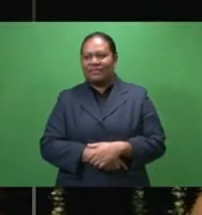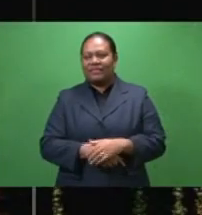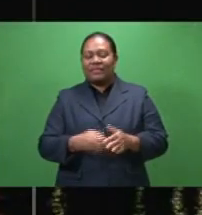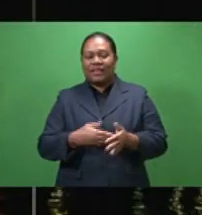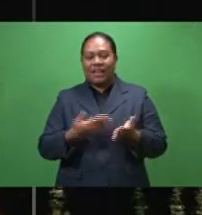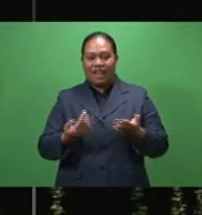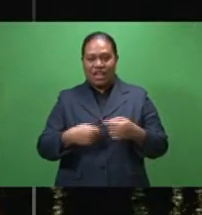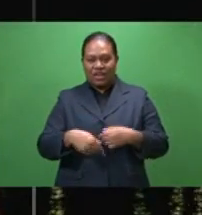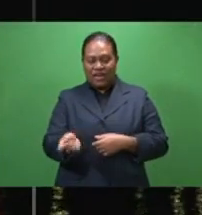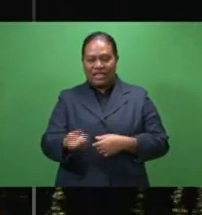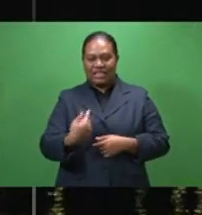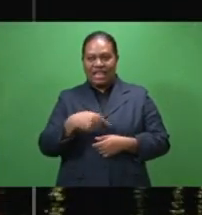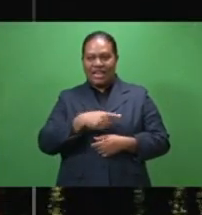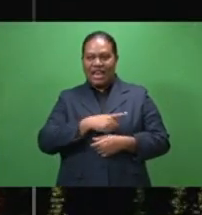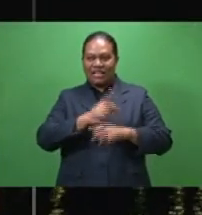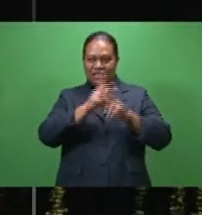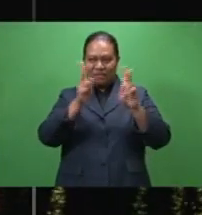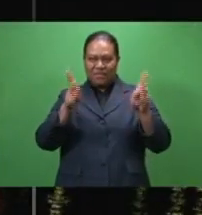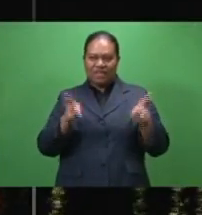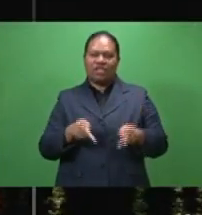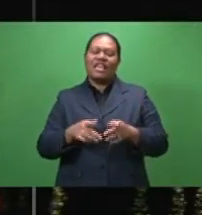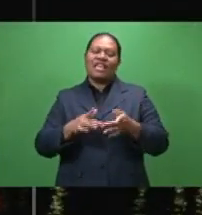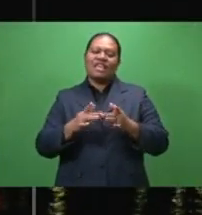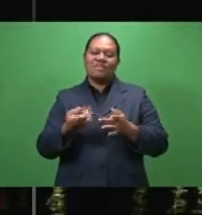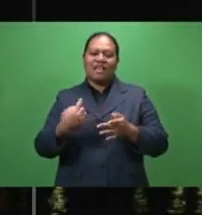you can send us newsworthy pictures to email